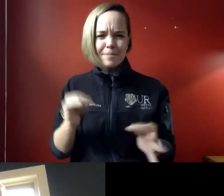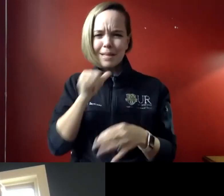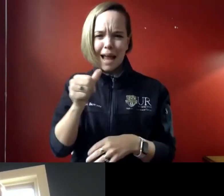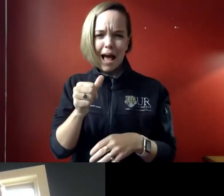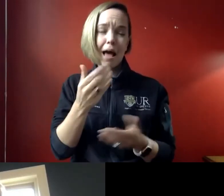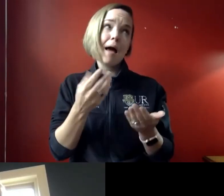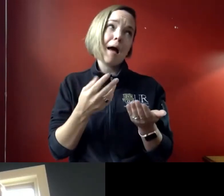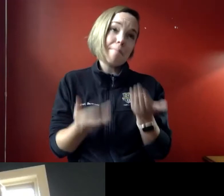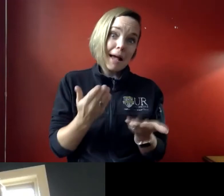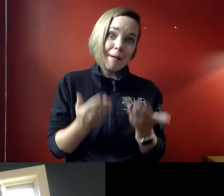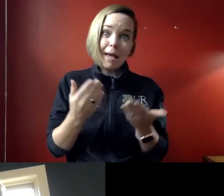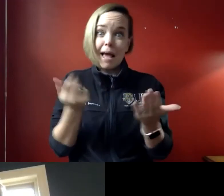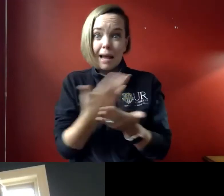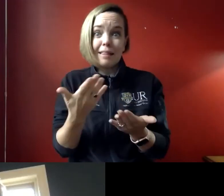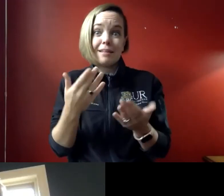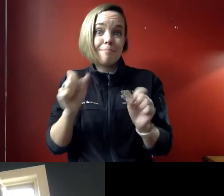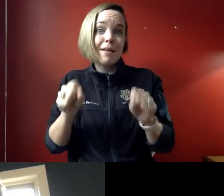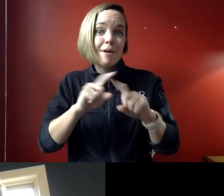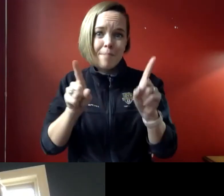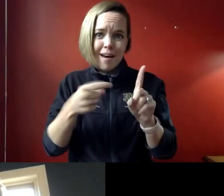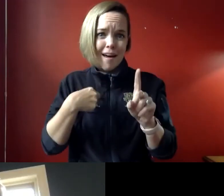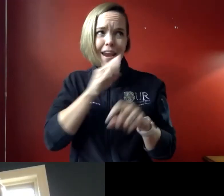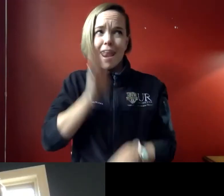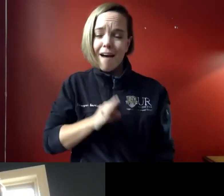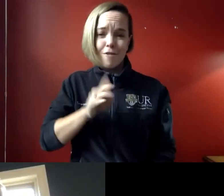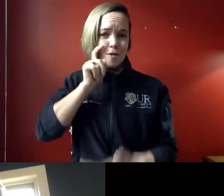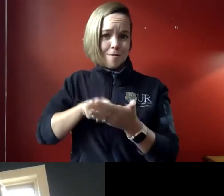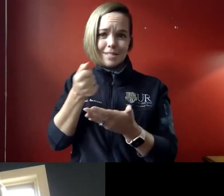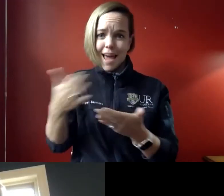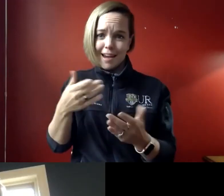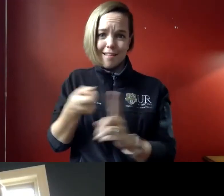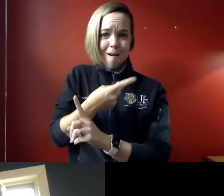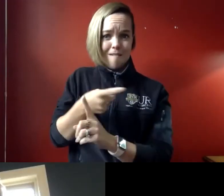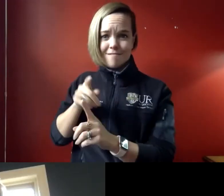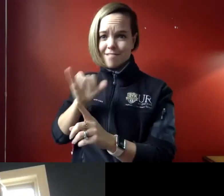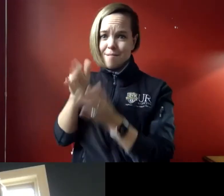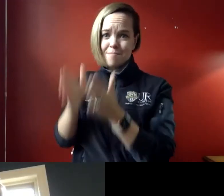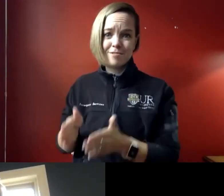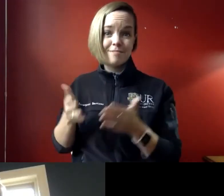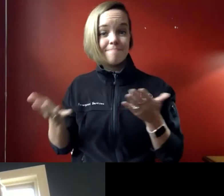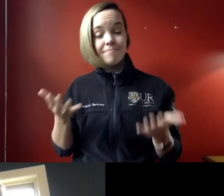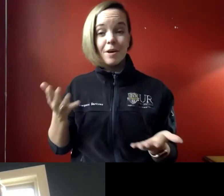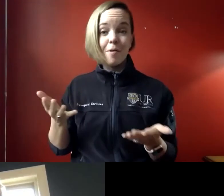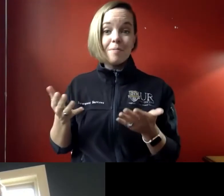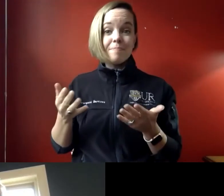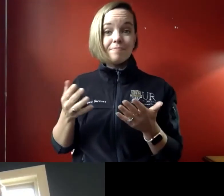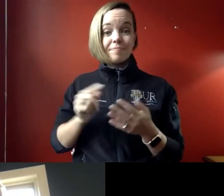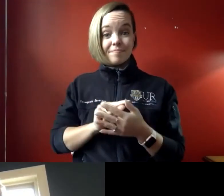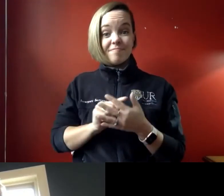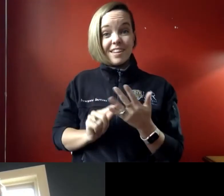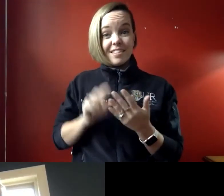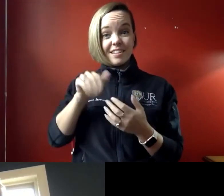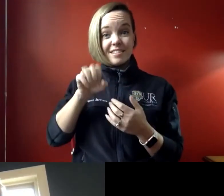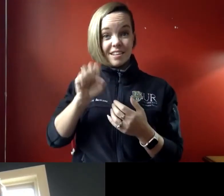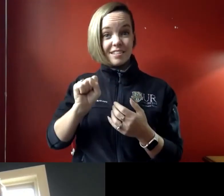but I have never noticed anything about the behavior of this person. So in these kinds of cases, is